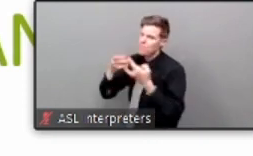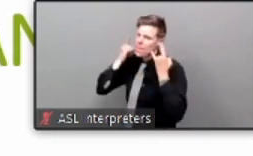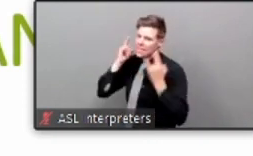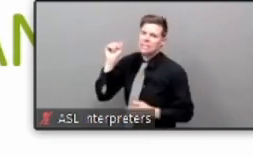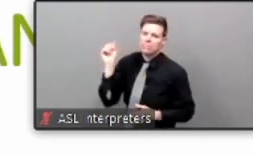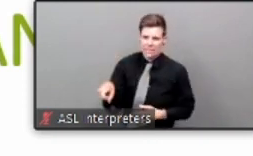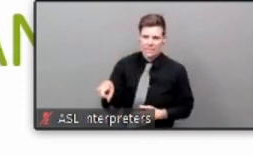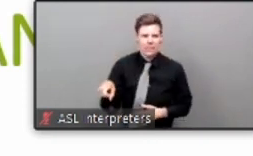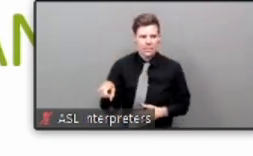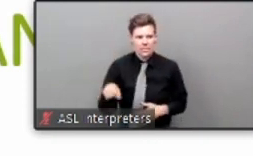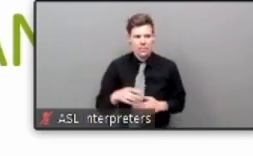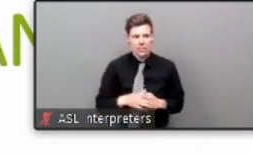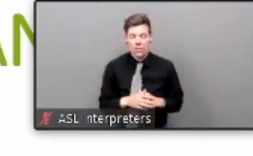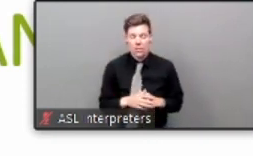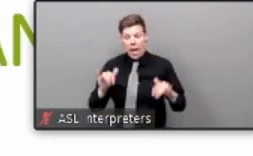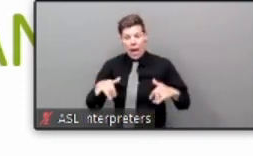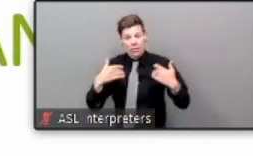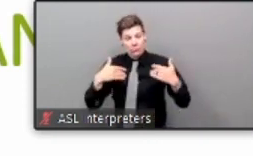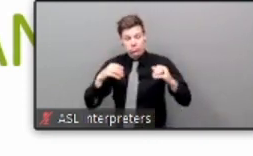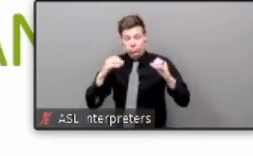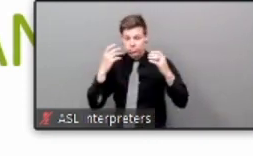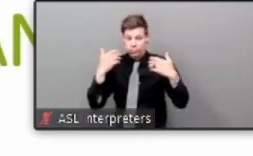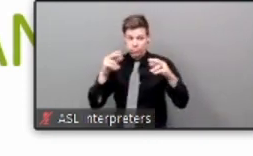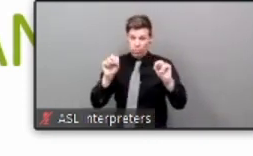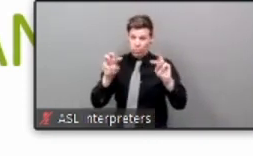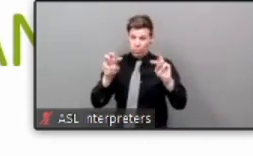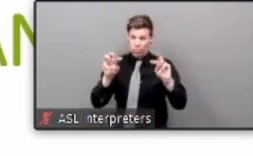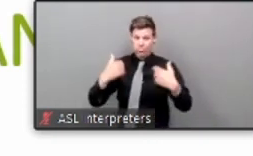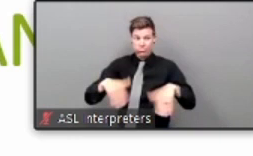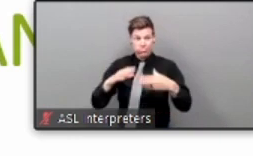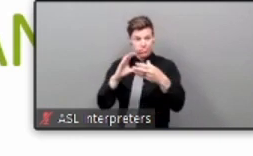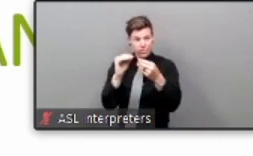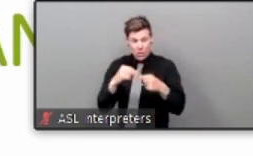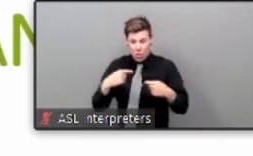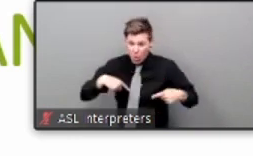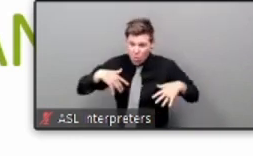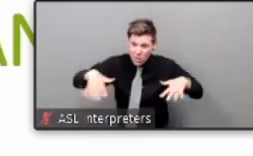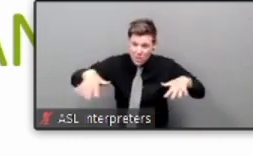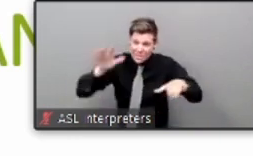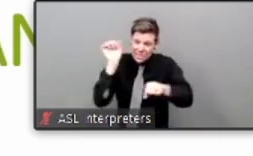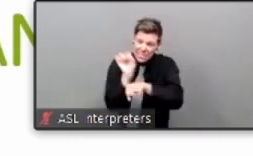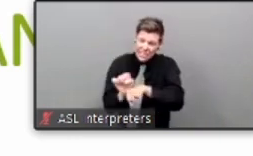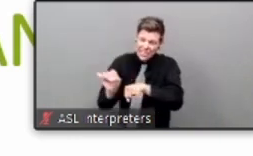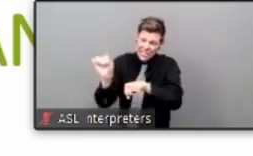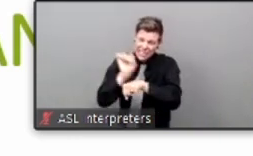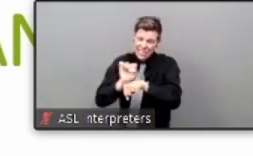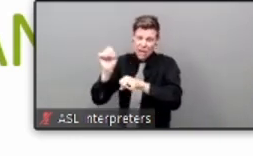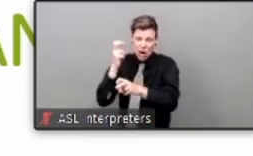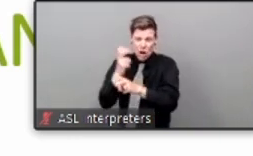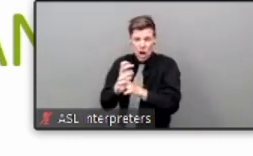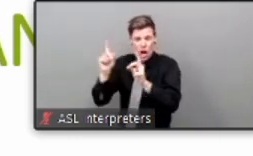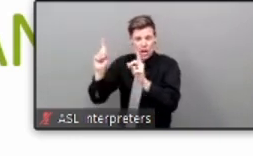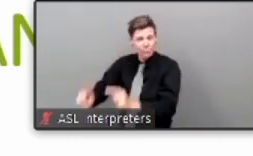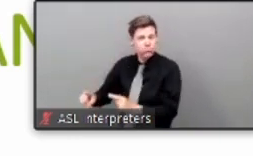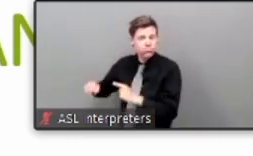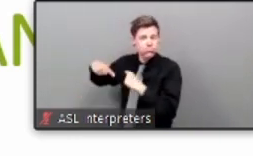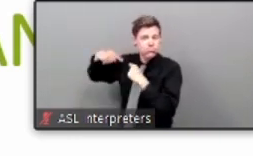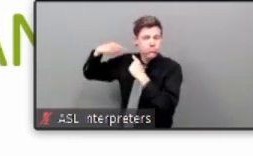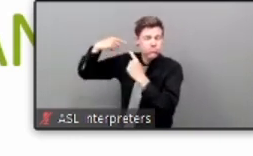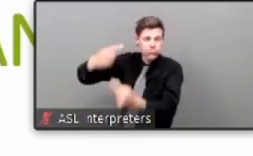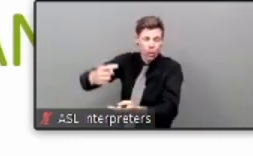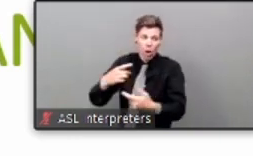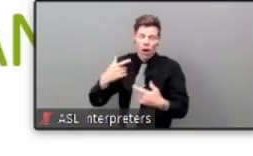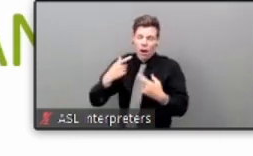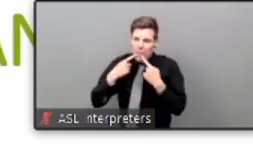the fruits of our labors, if you will. I'm really, again, thankful to our partners, my partners